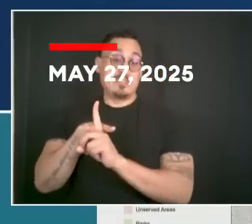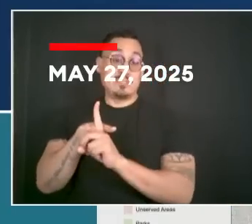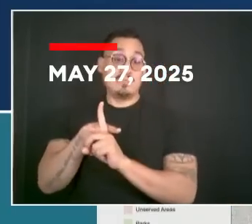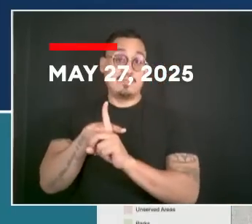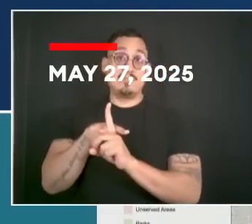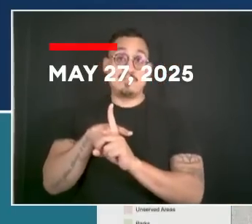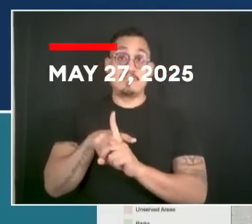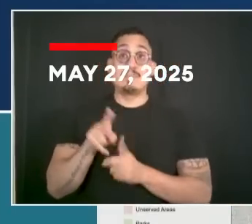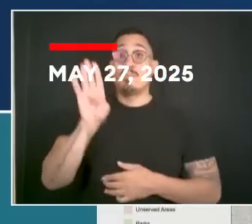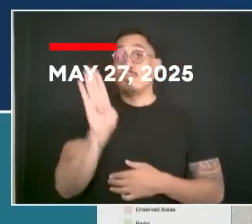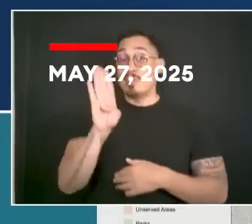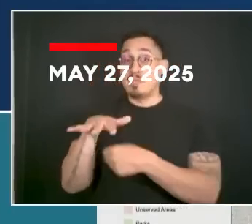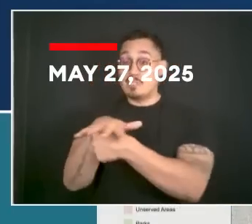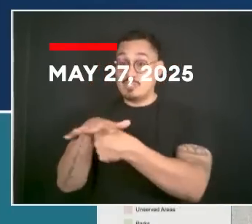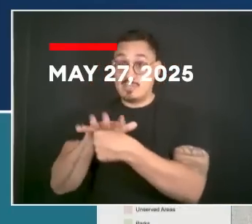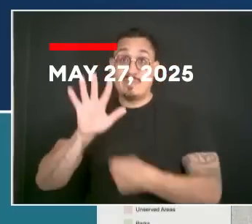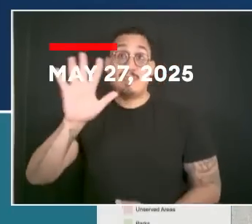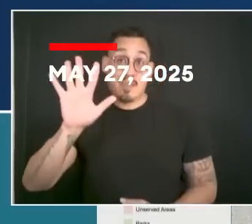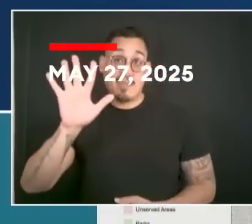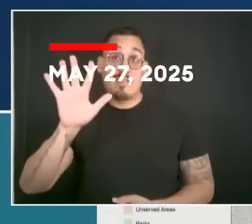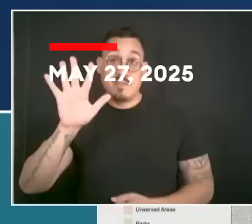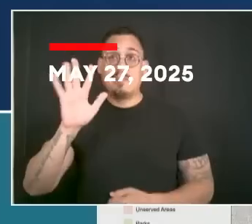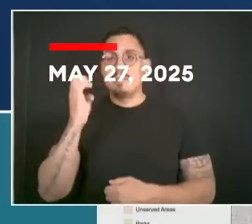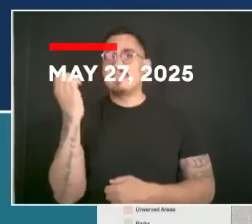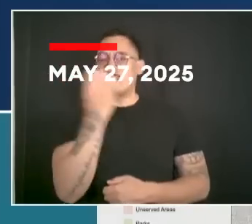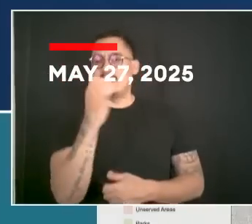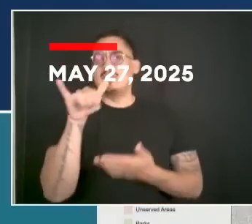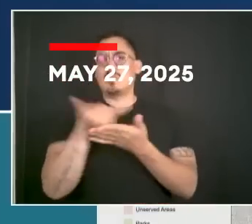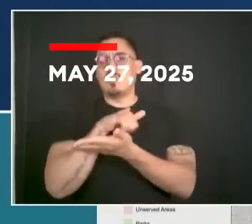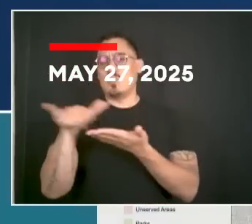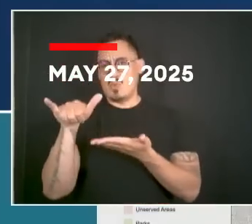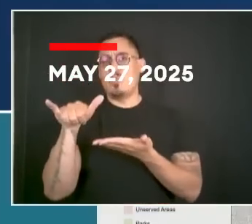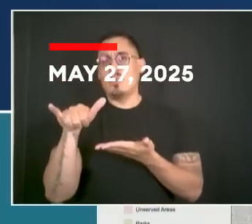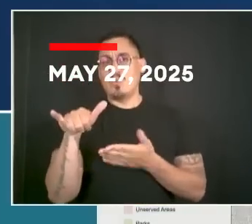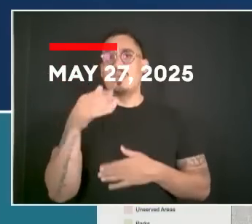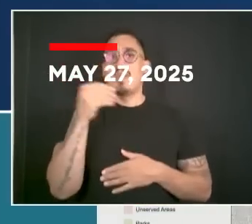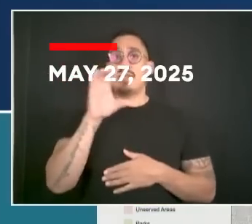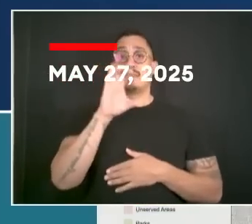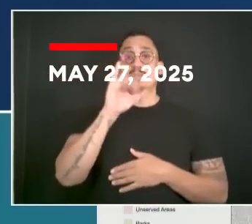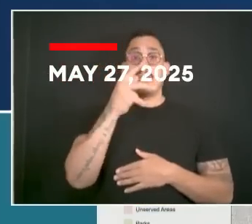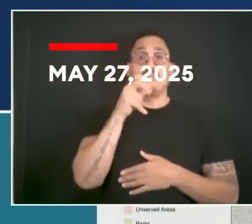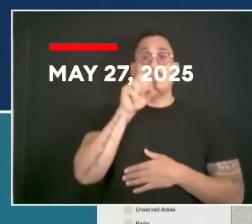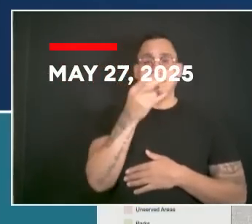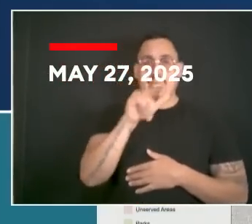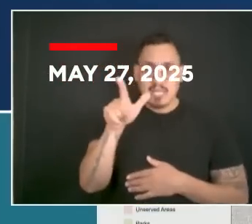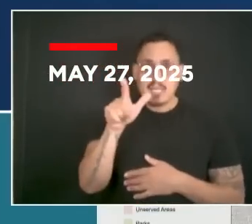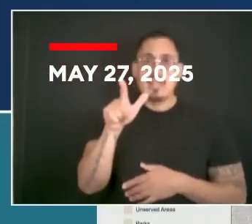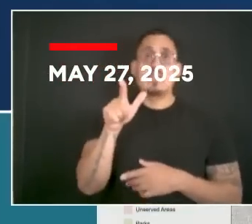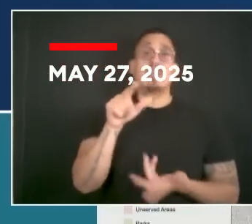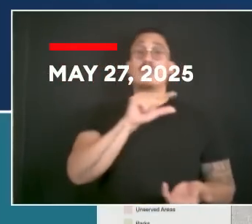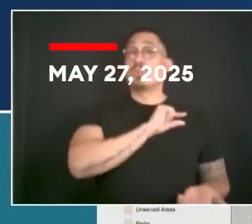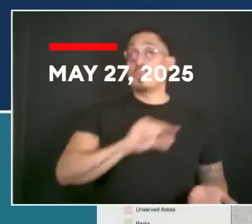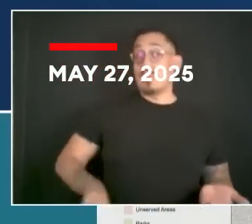5, which includes East New York and Cypress Hill, and Queens Community District 3, which includes